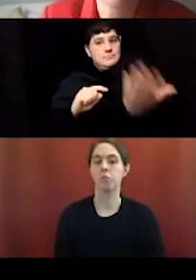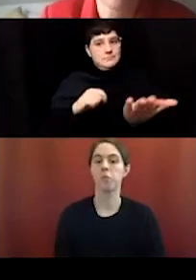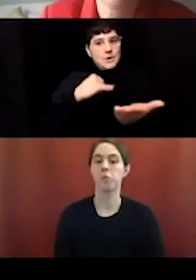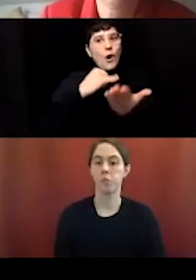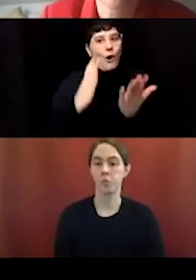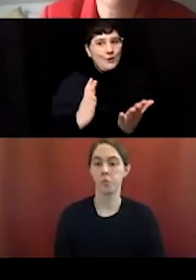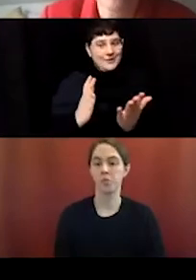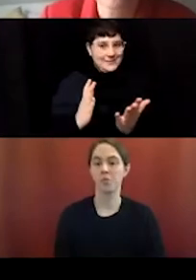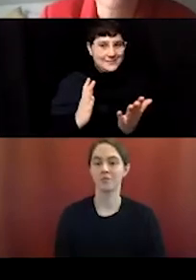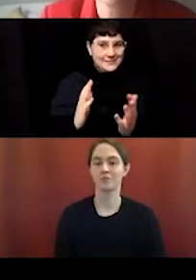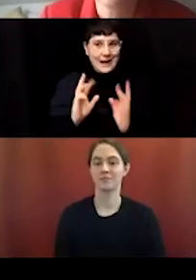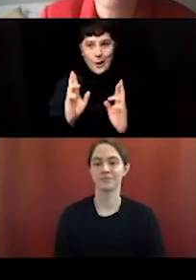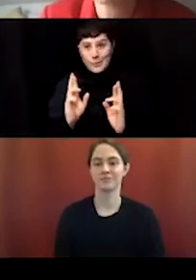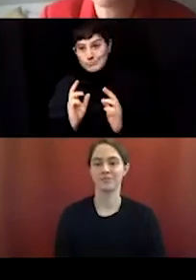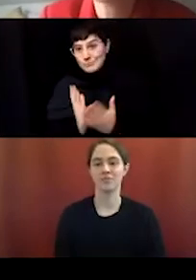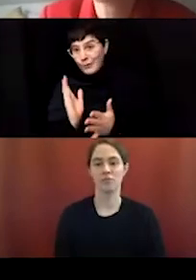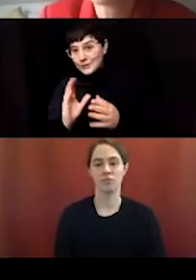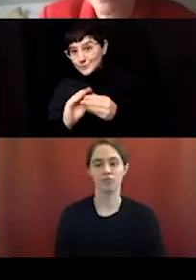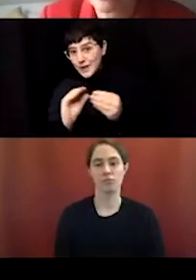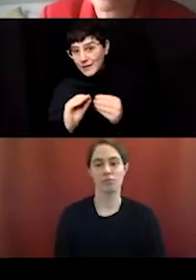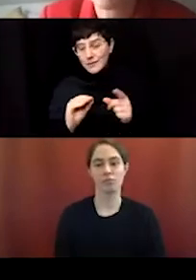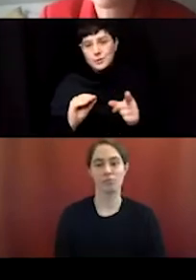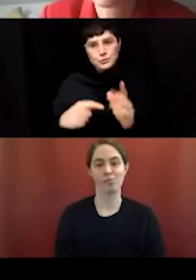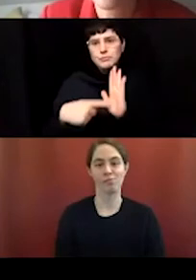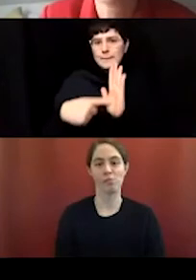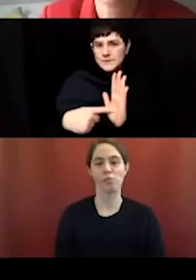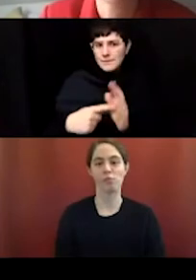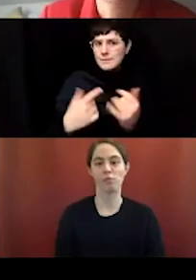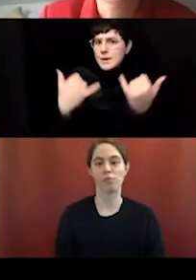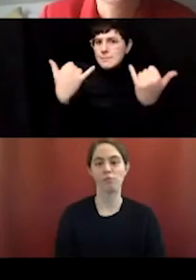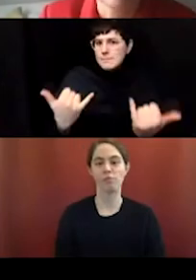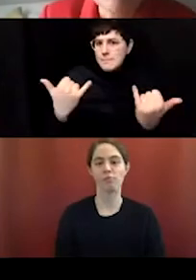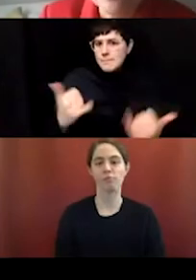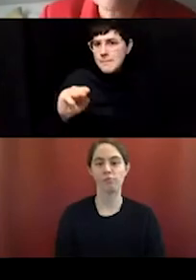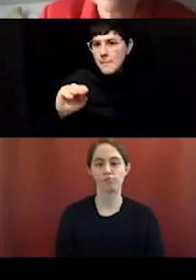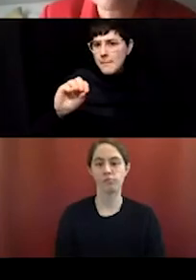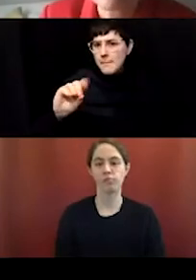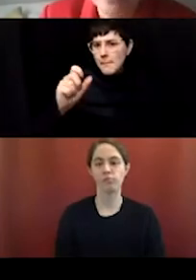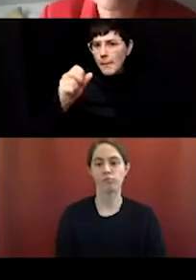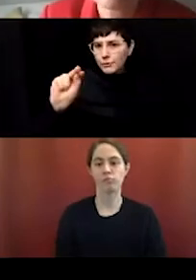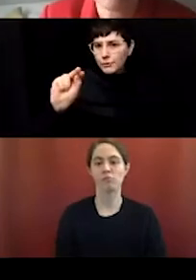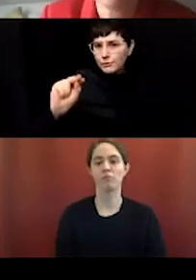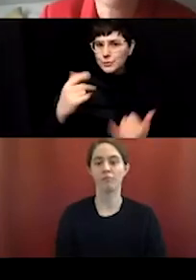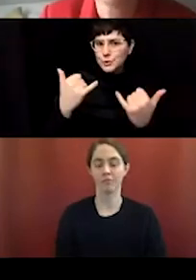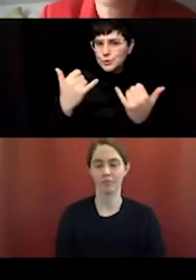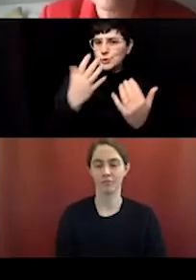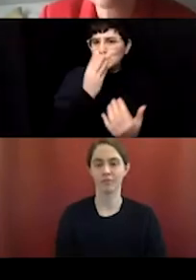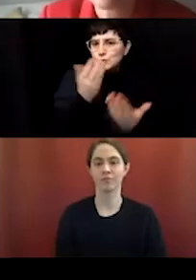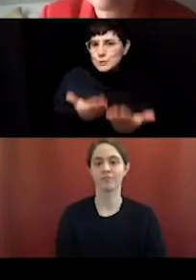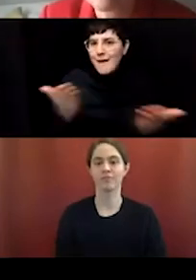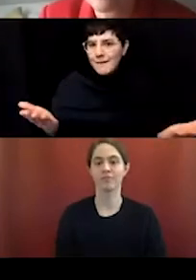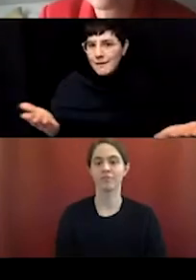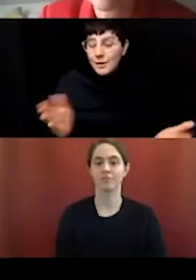you won't mind my saying this, of modern Judaica, because he has a career that spans over